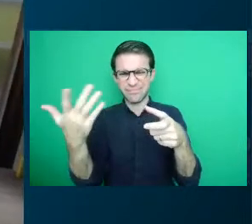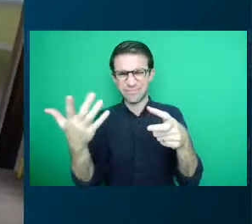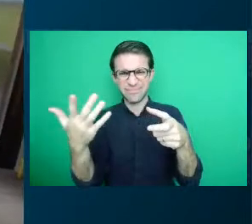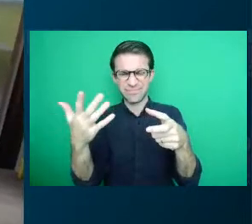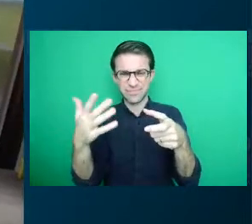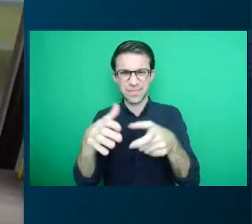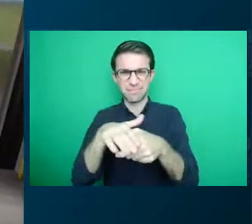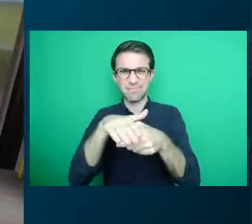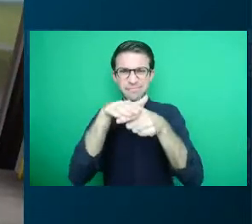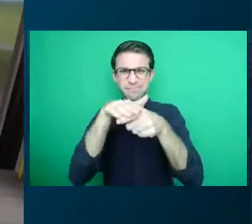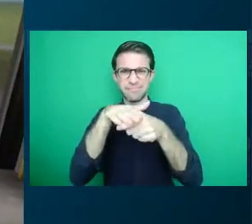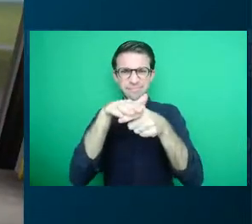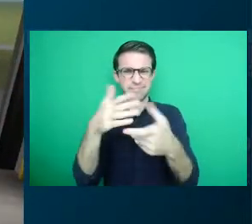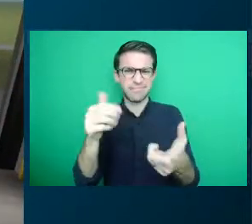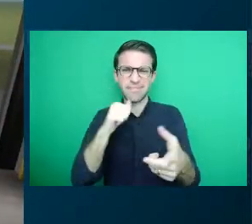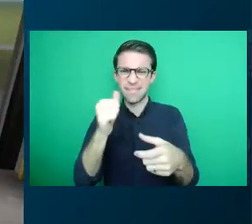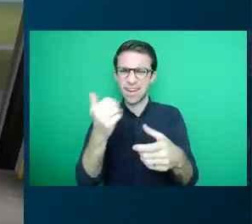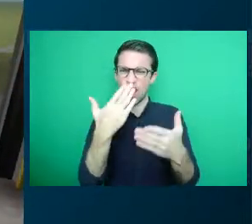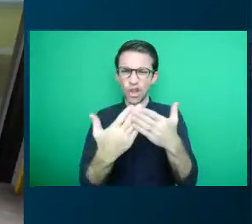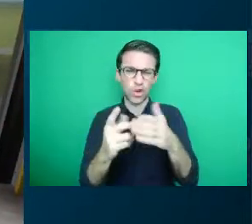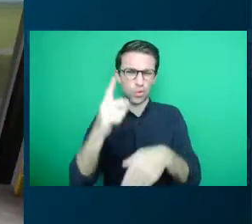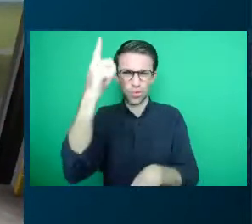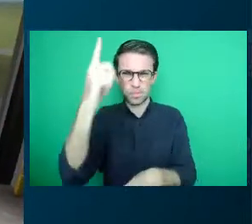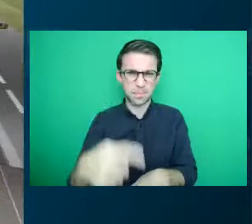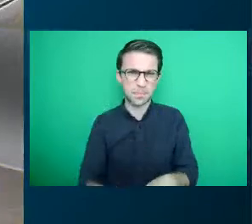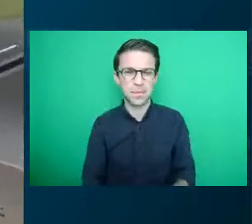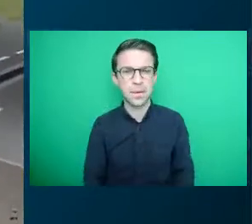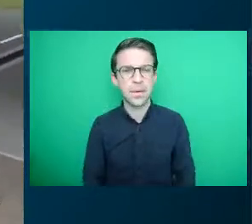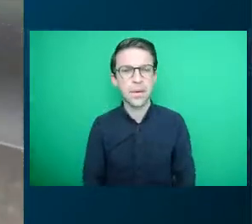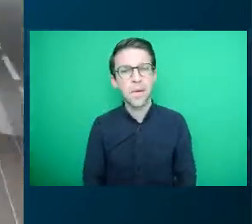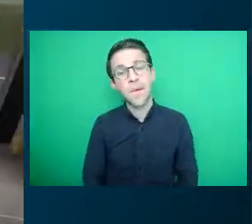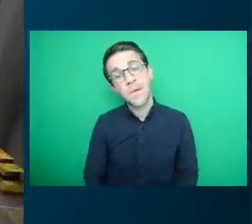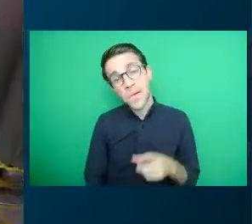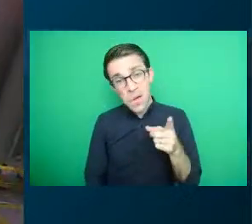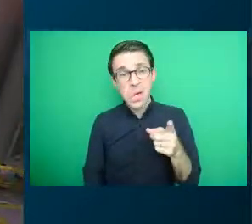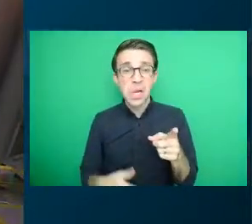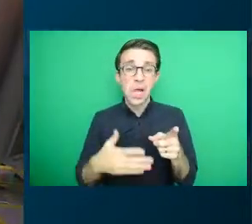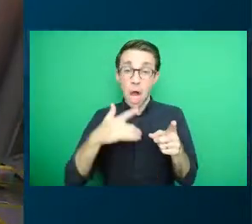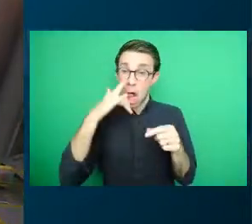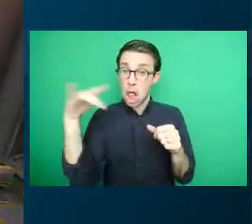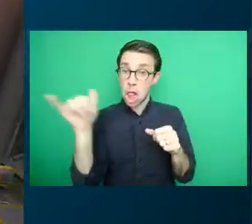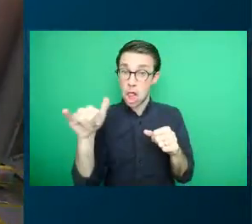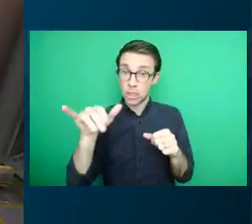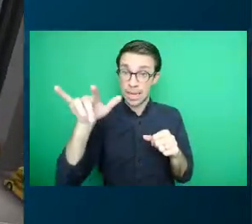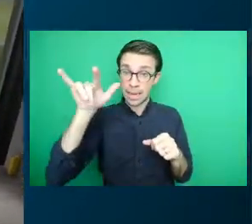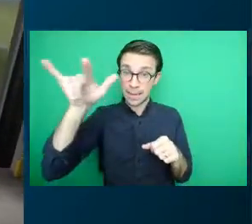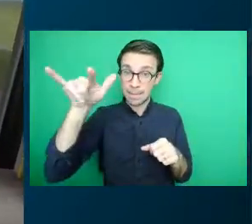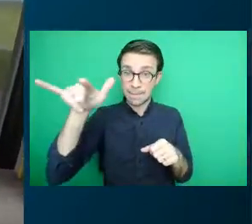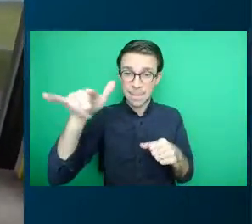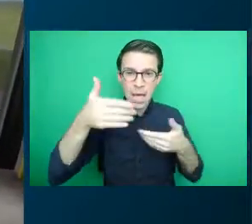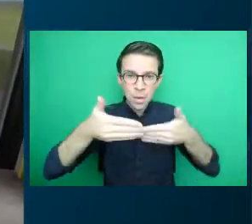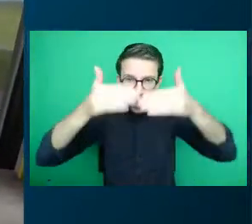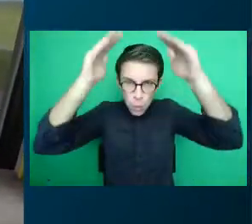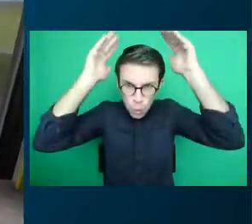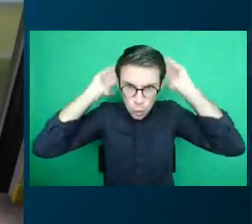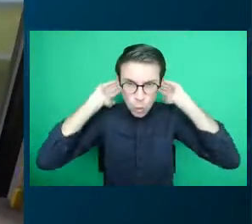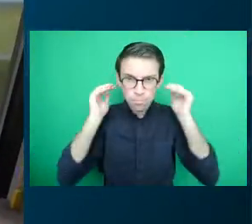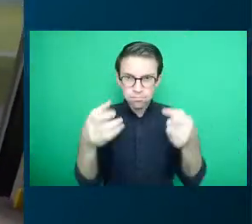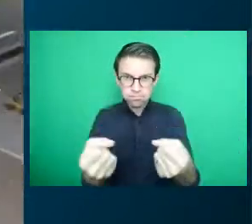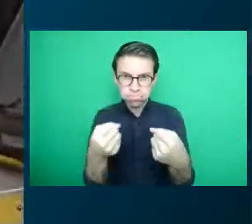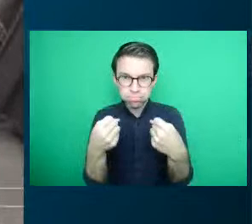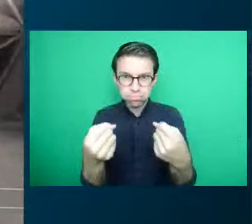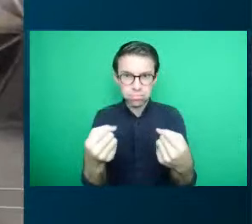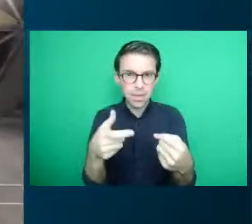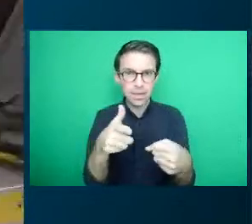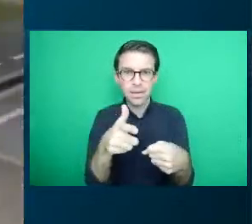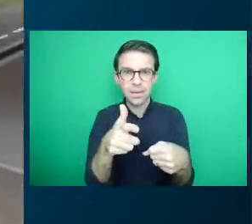that. Let's grab... I mean, that's getting somewhere. That looks like a plane cockpit, so I don't think we want that. That's nice and pointy,